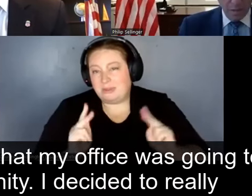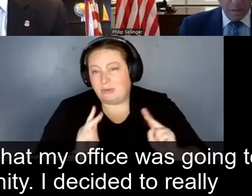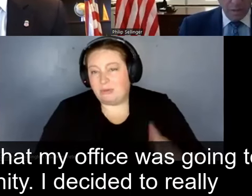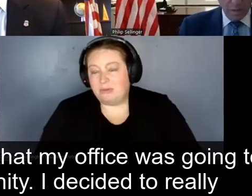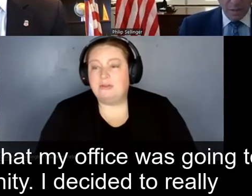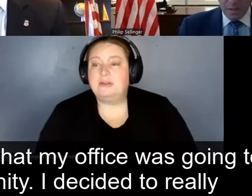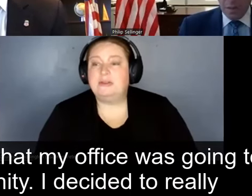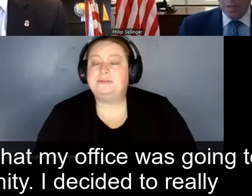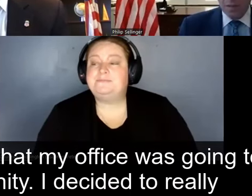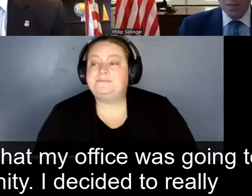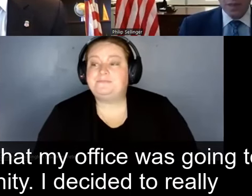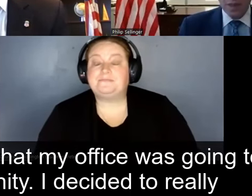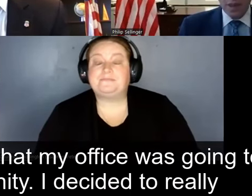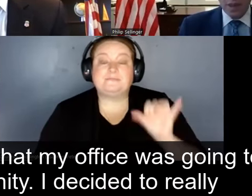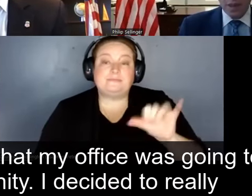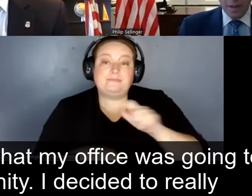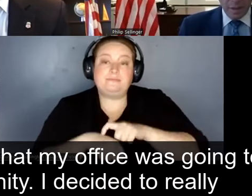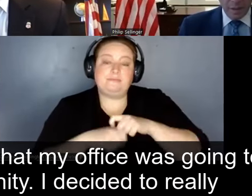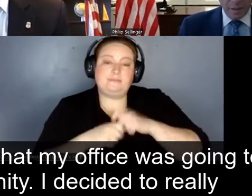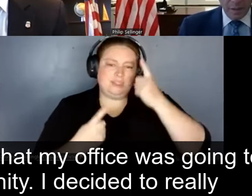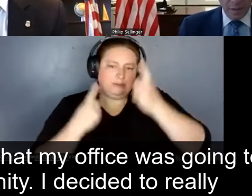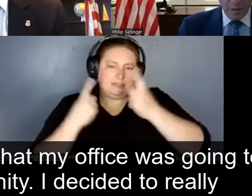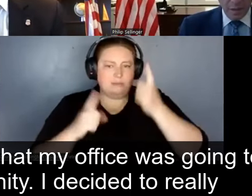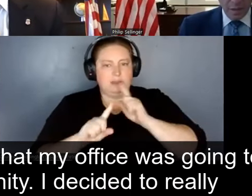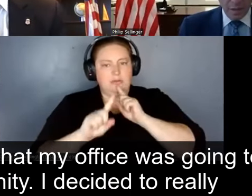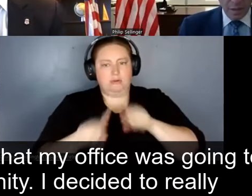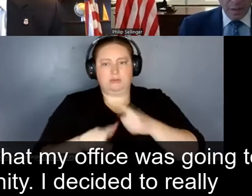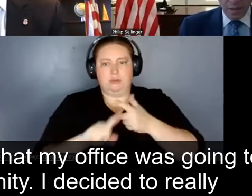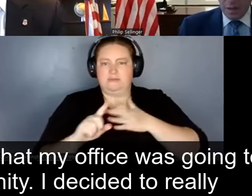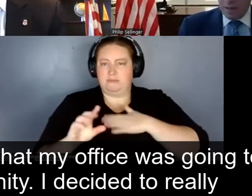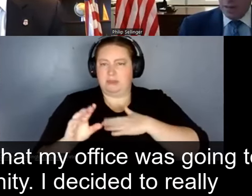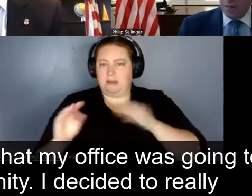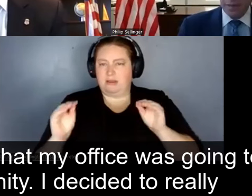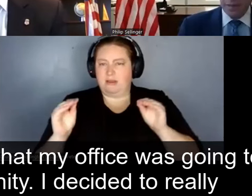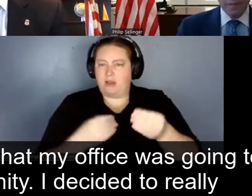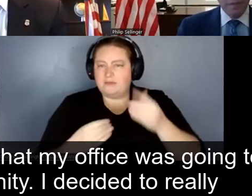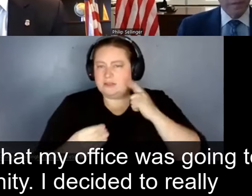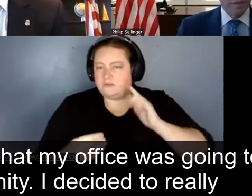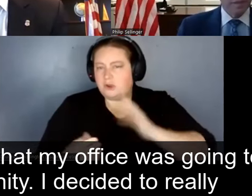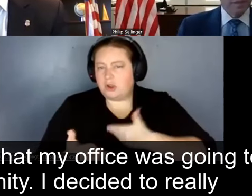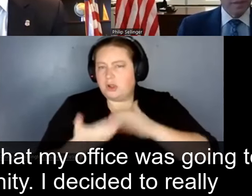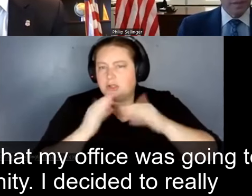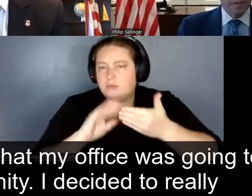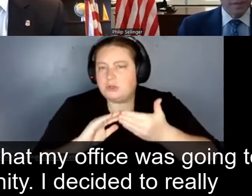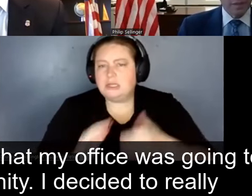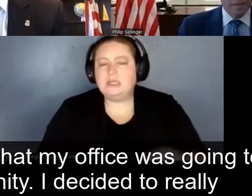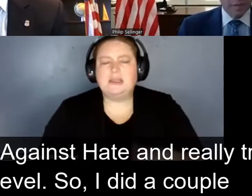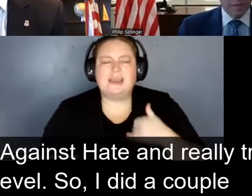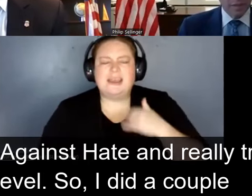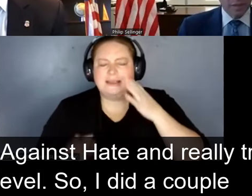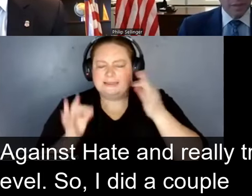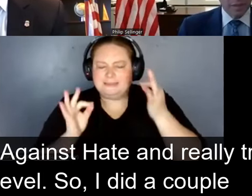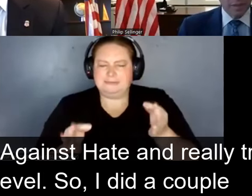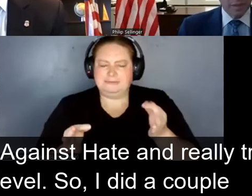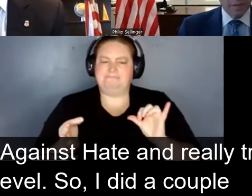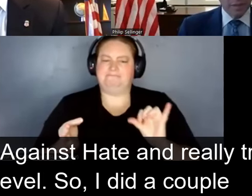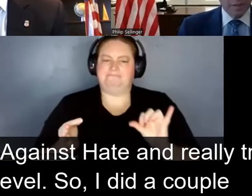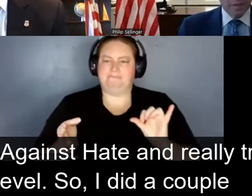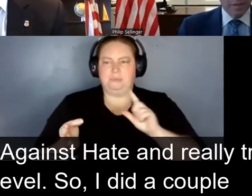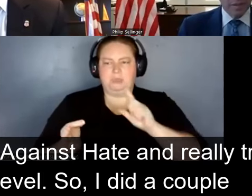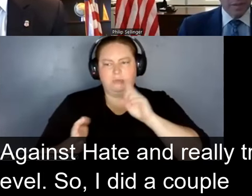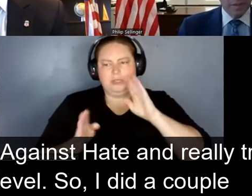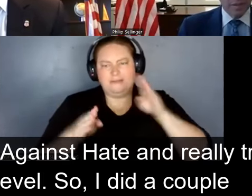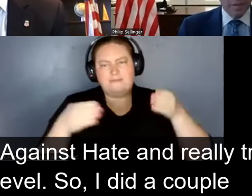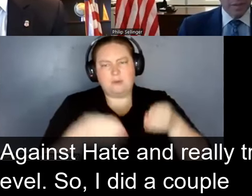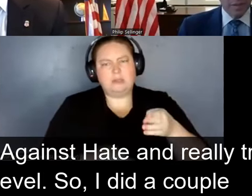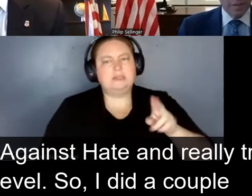point, as I was thinking about the response that my office was going to have for our community, I decided to really focus our efforts on United